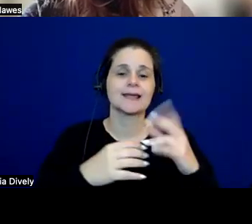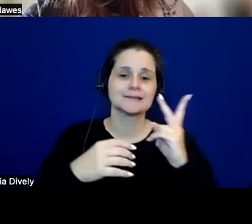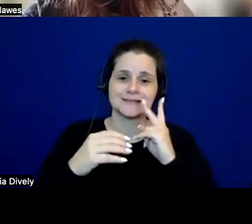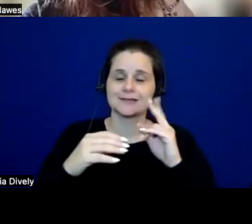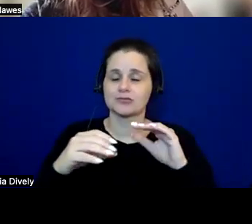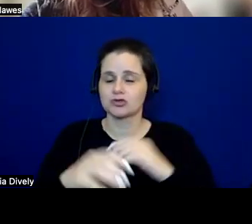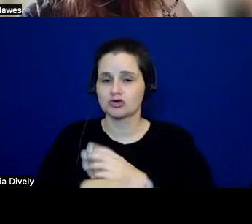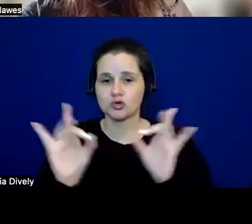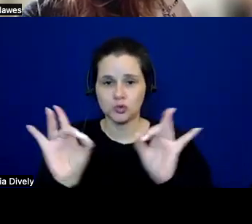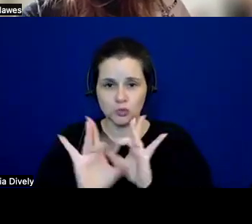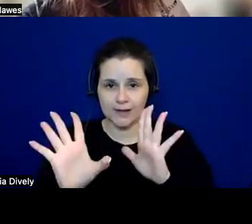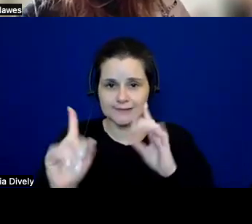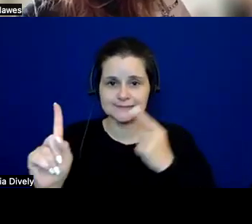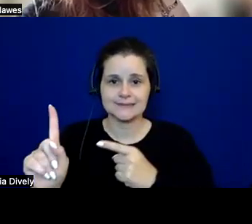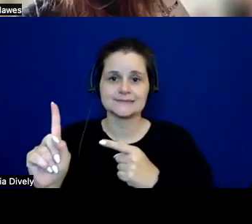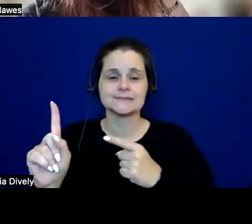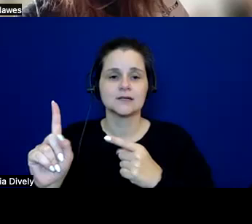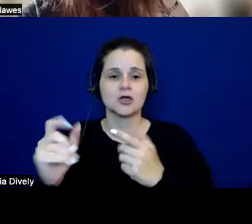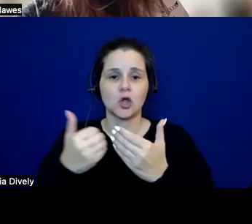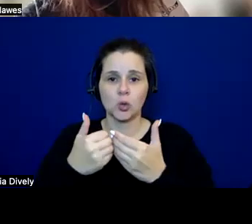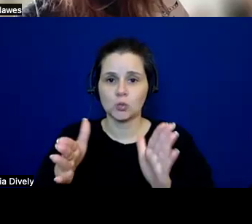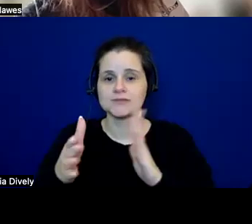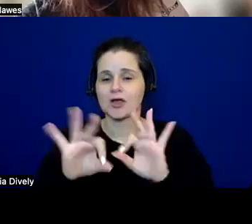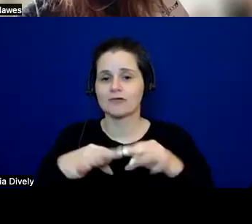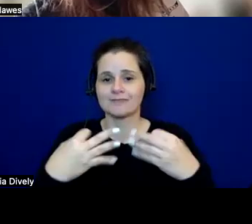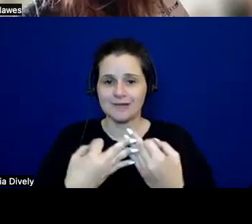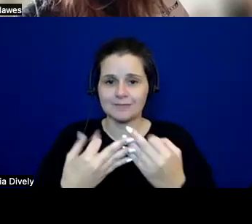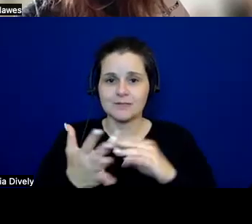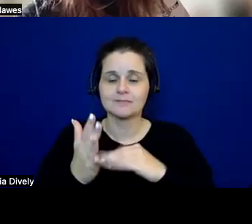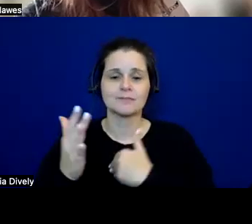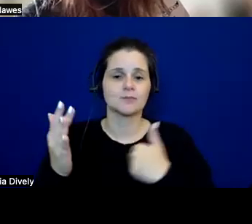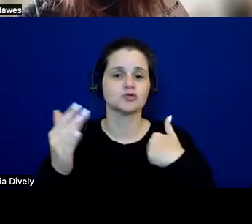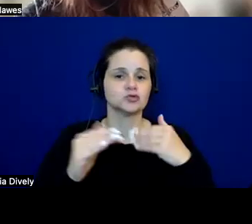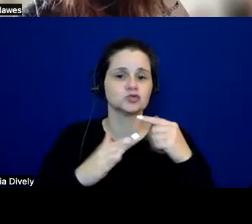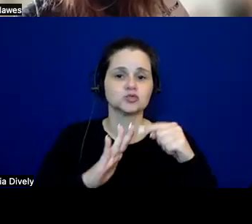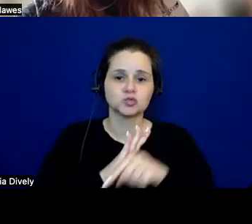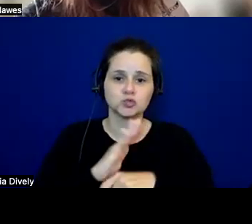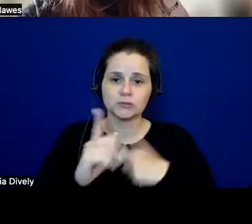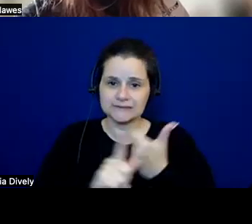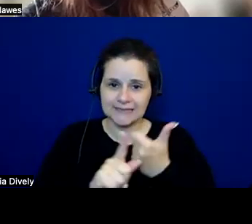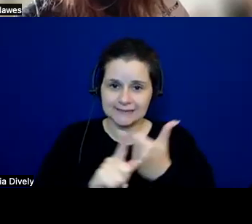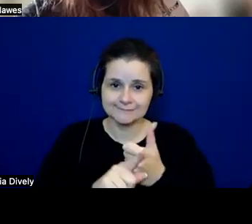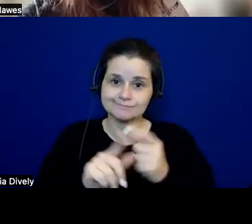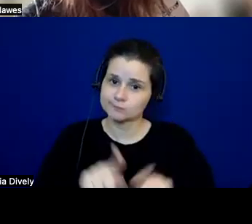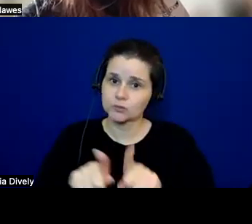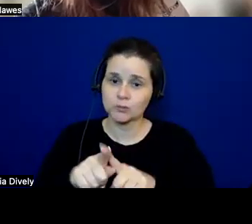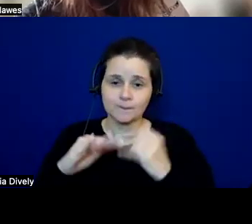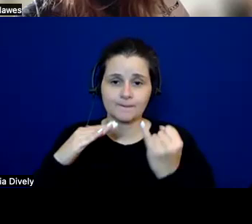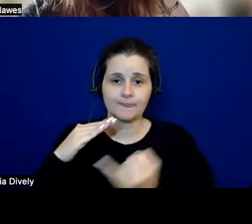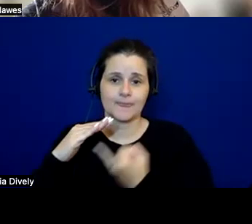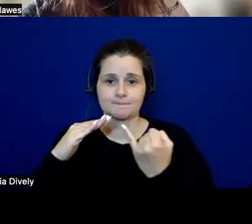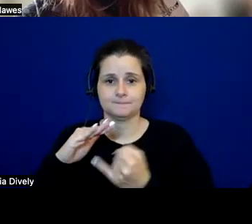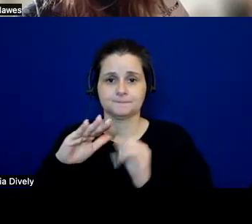crisis of losing our relatives to suicide, also in isolation. All of these